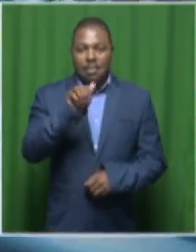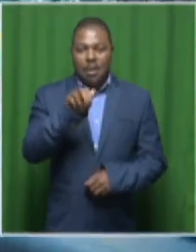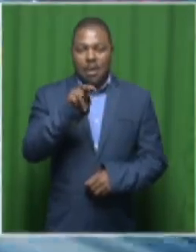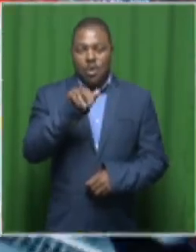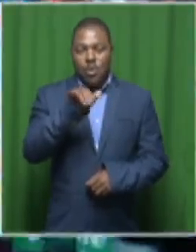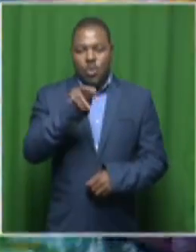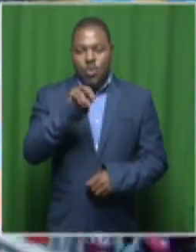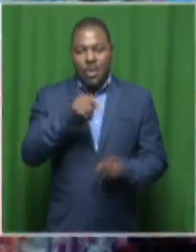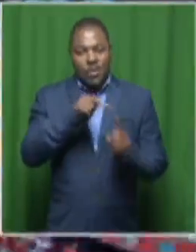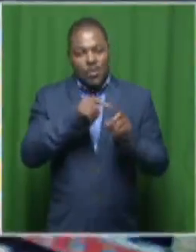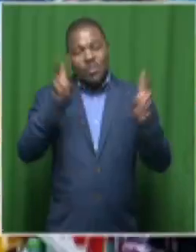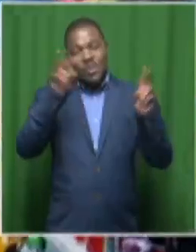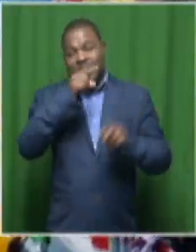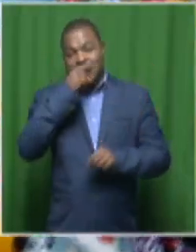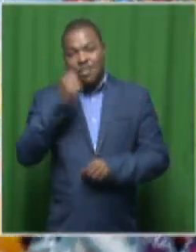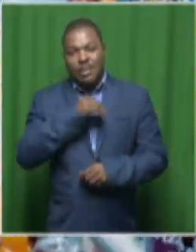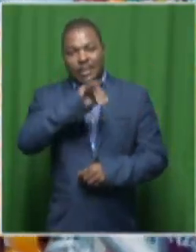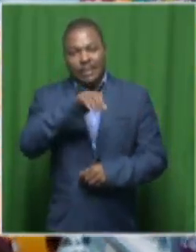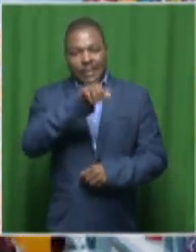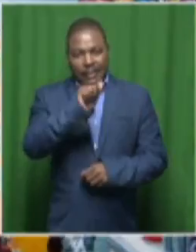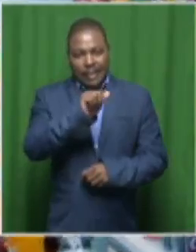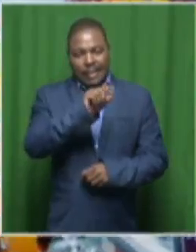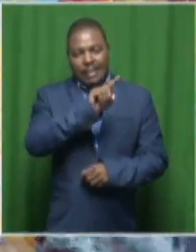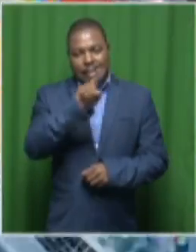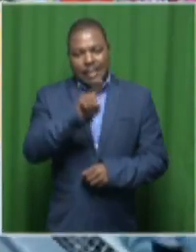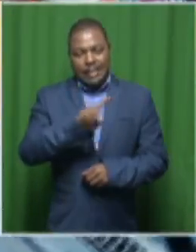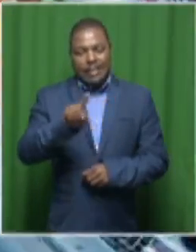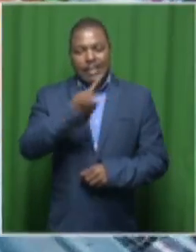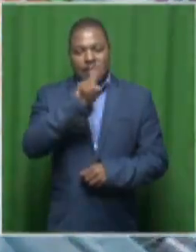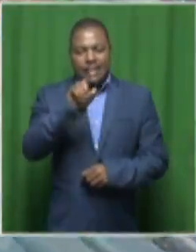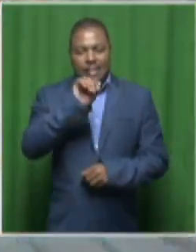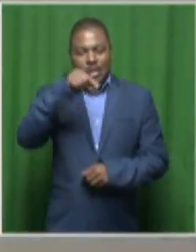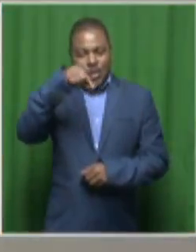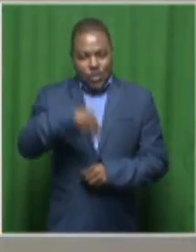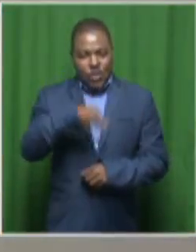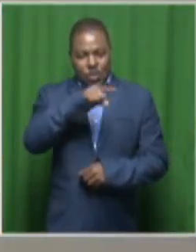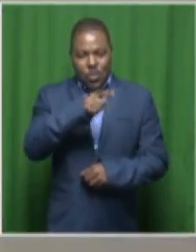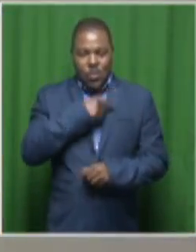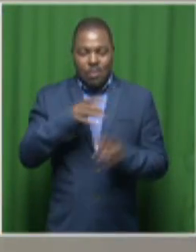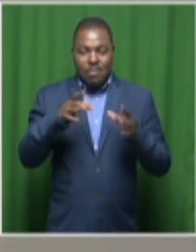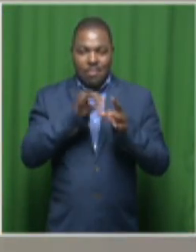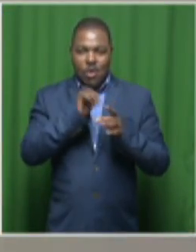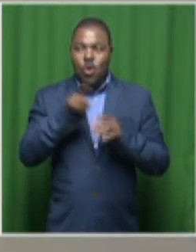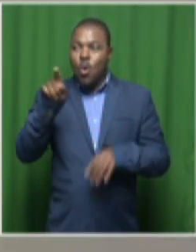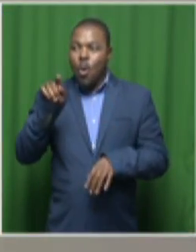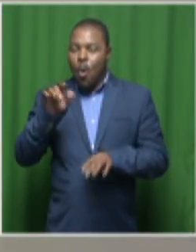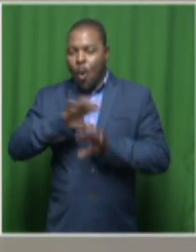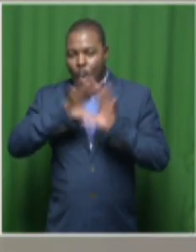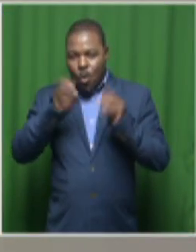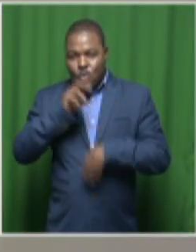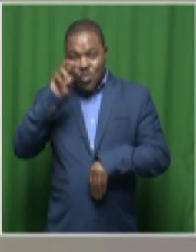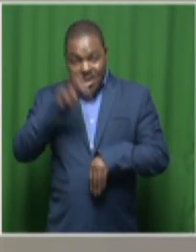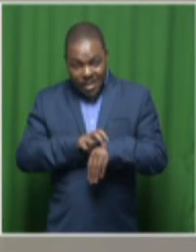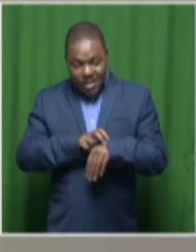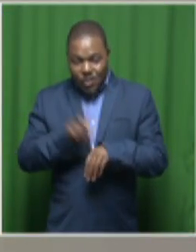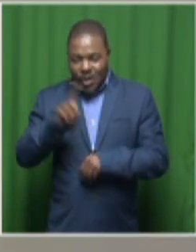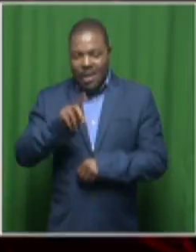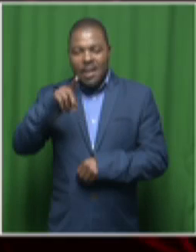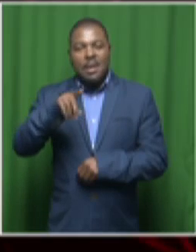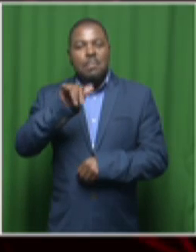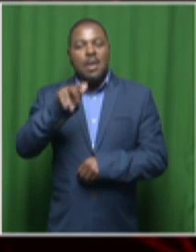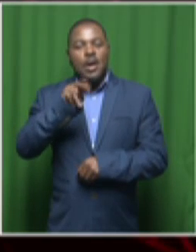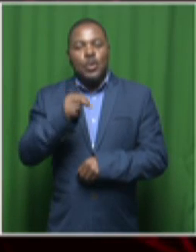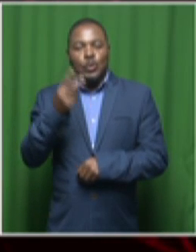as Jazziq, who is back with his highly anticipated album, All You Need Is Piano 2. He released the album that